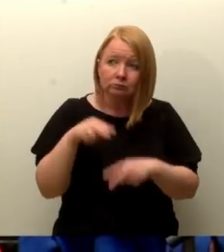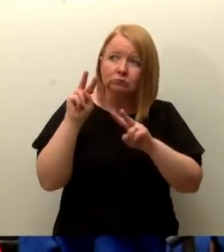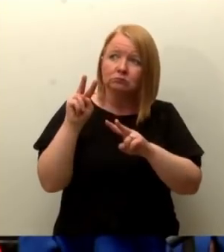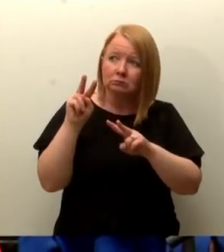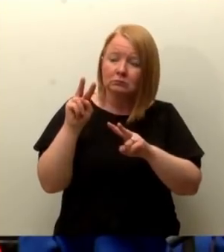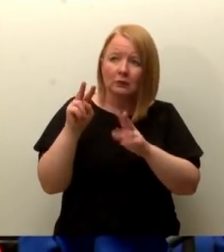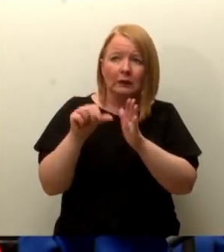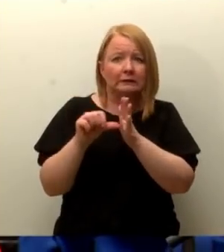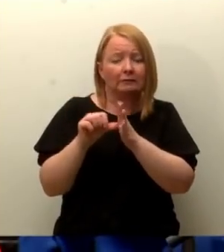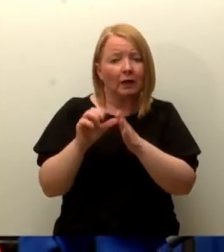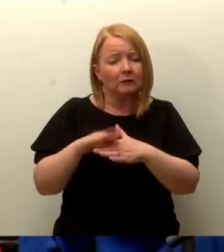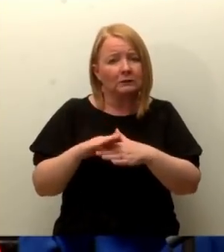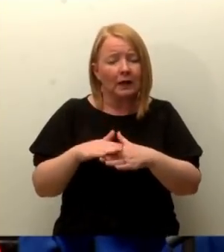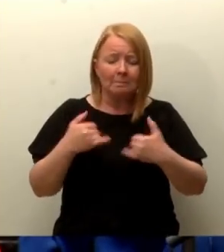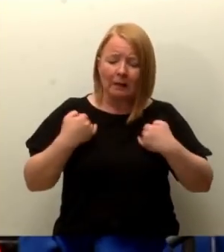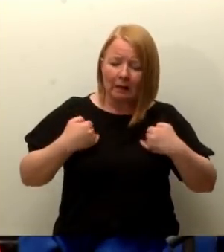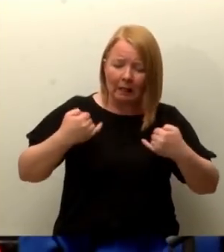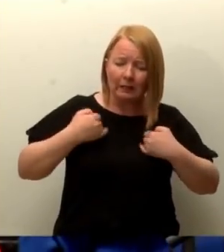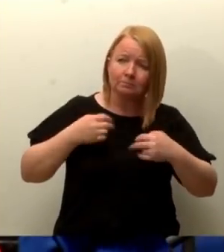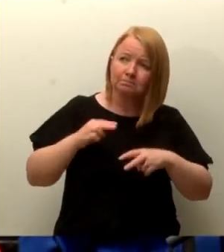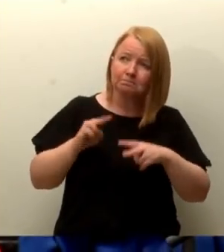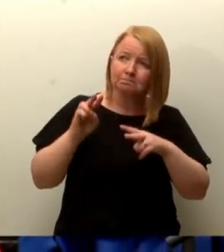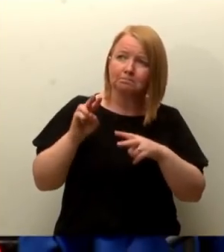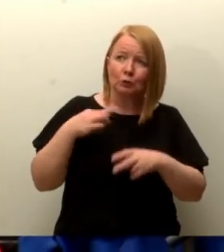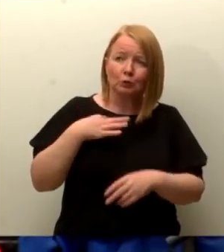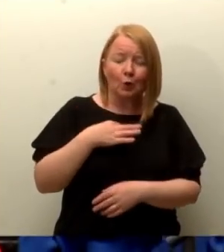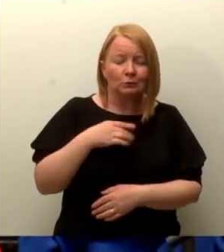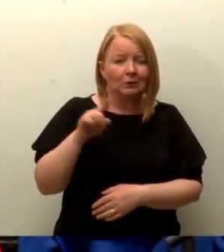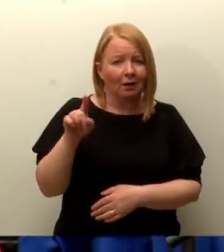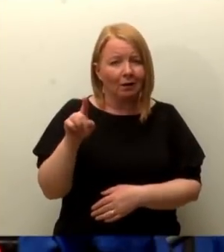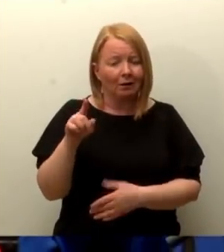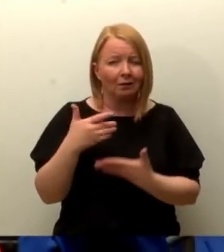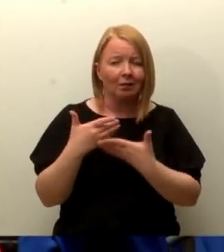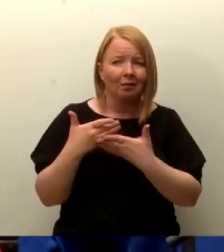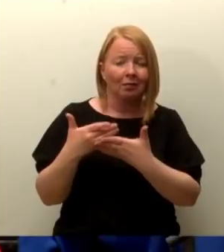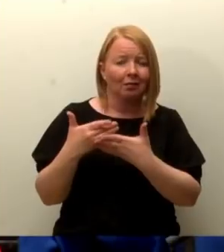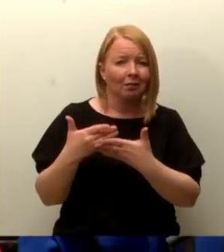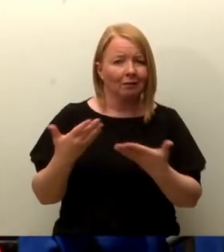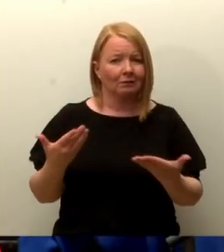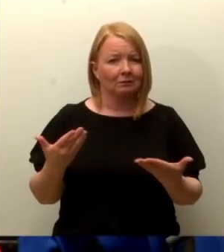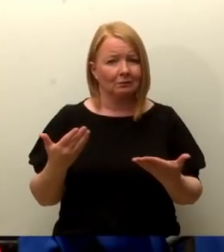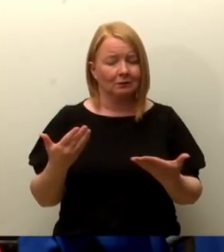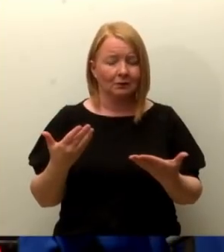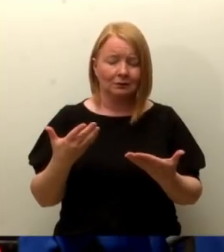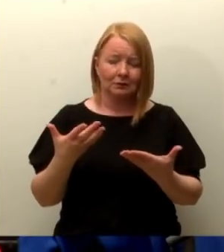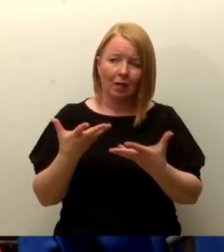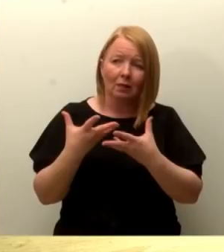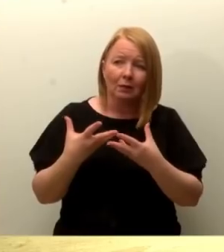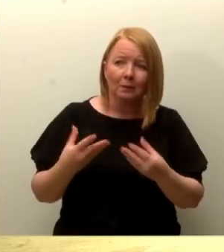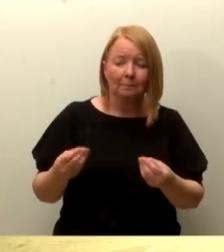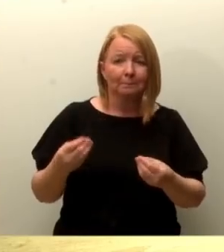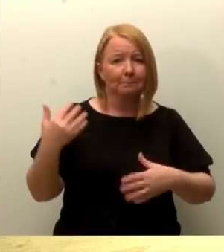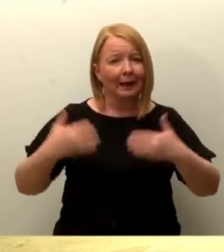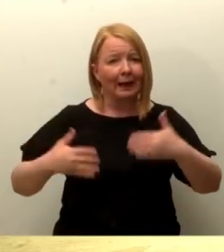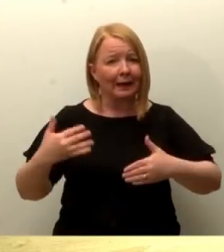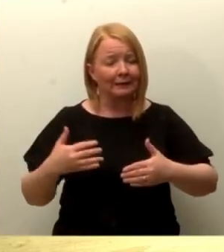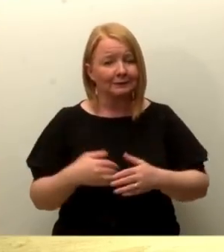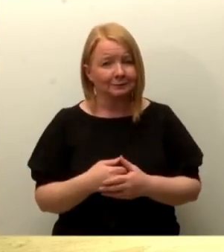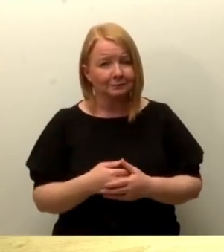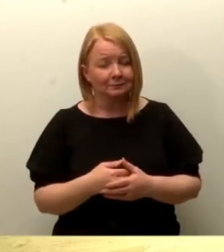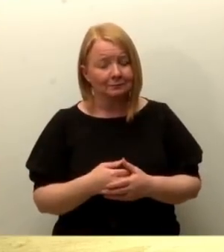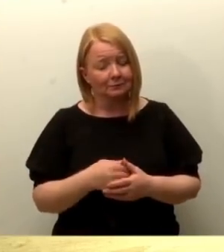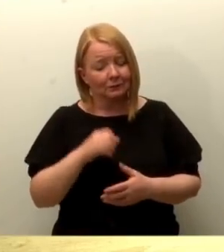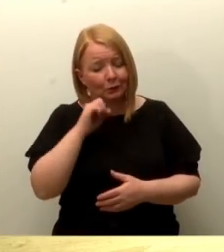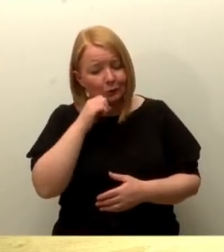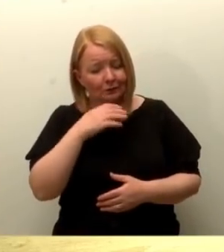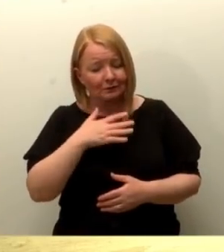their difficult times of illness, and they really look up to you to relieve them of their pain. And I would